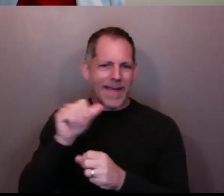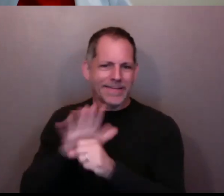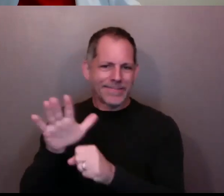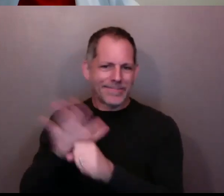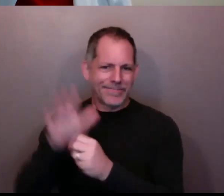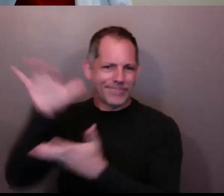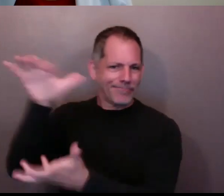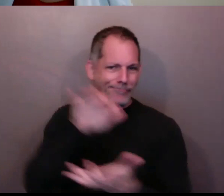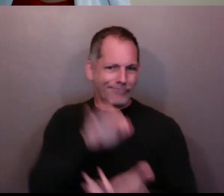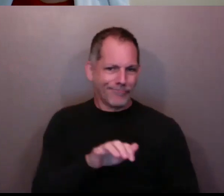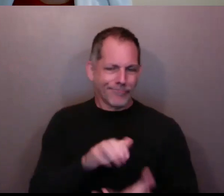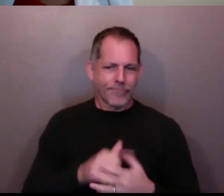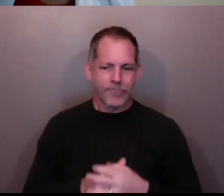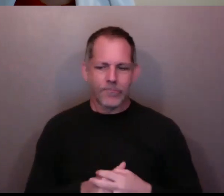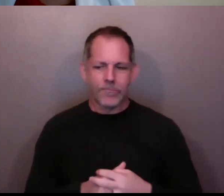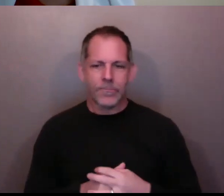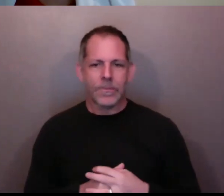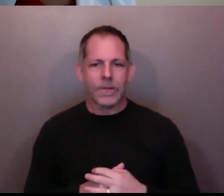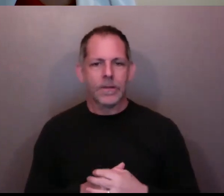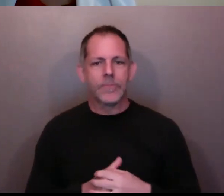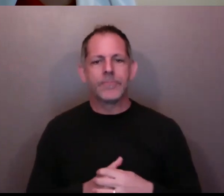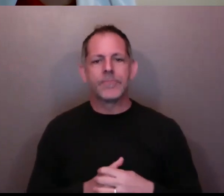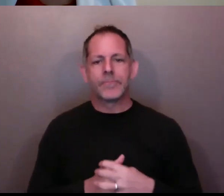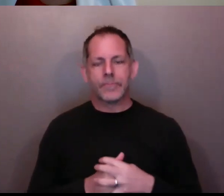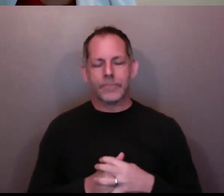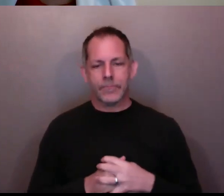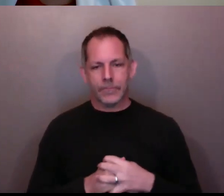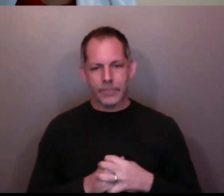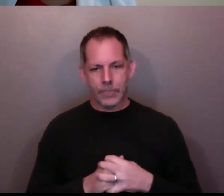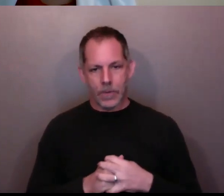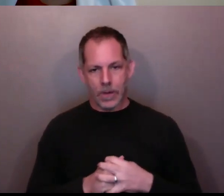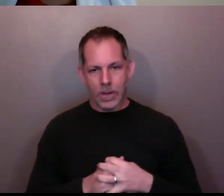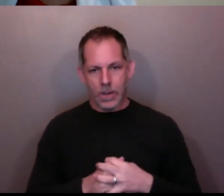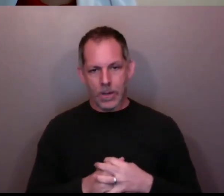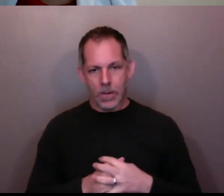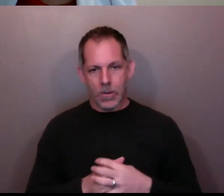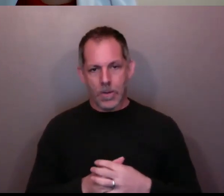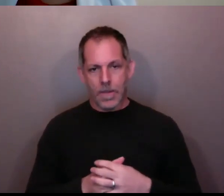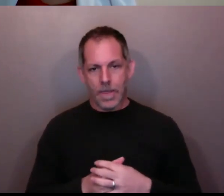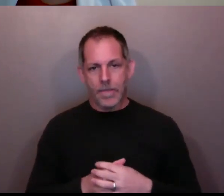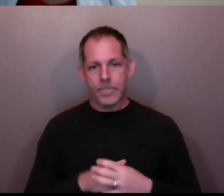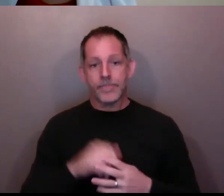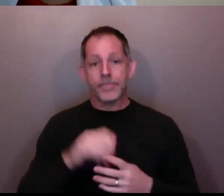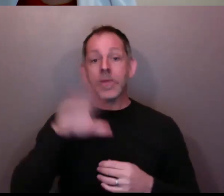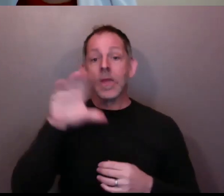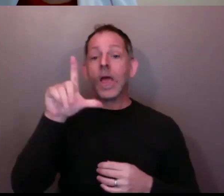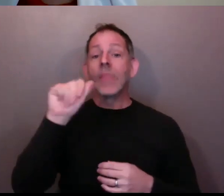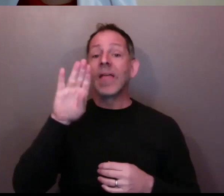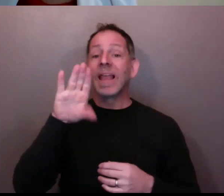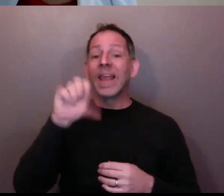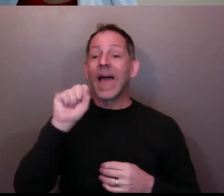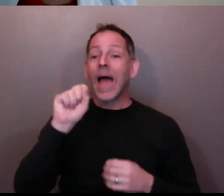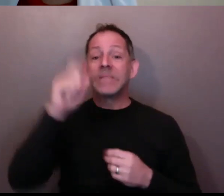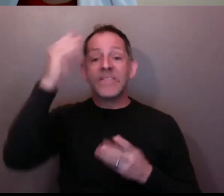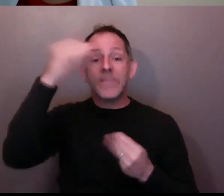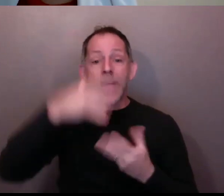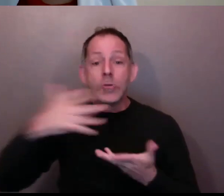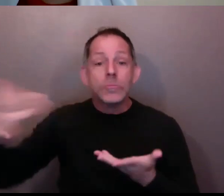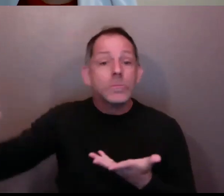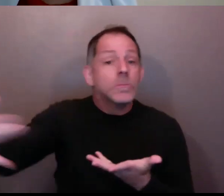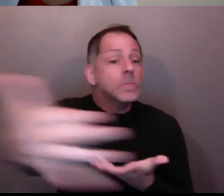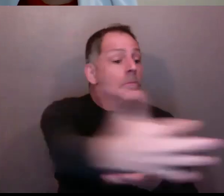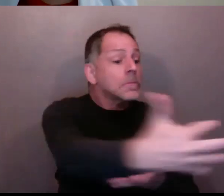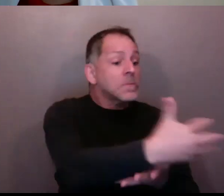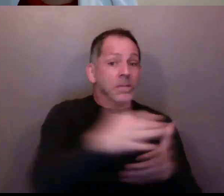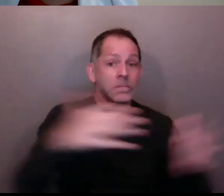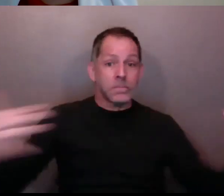be reported by laboratories, come to the state health department through an electronic portal, and then their